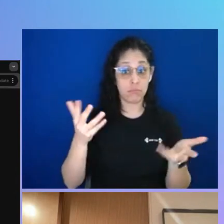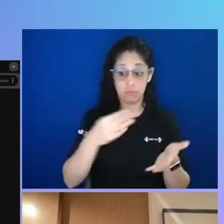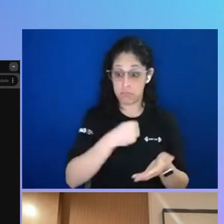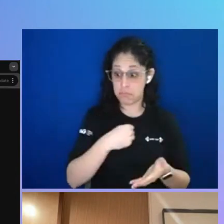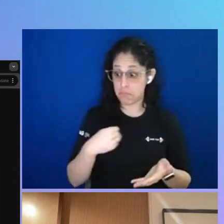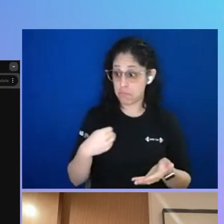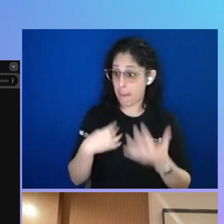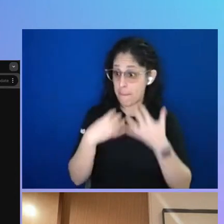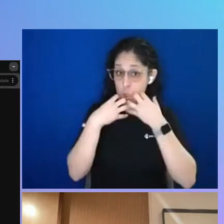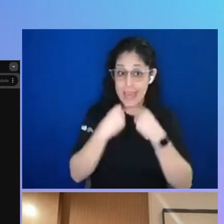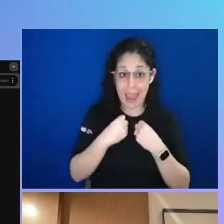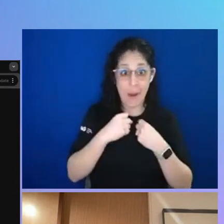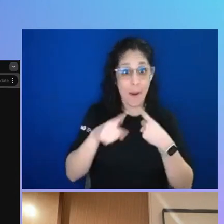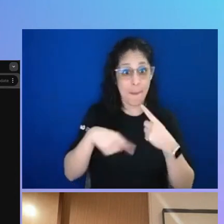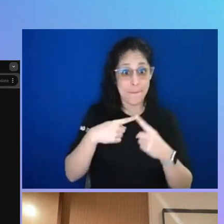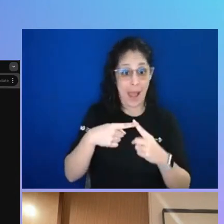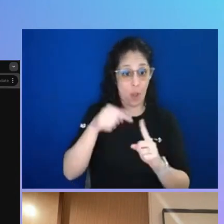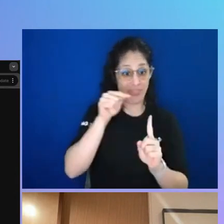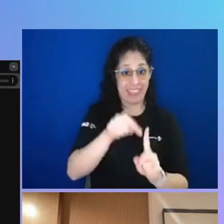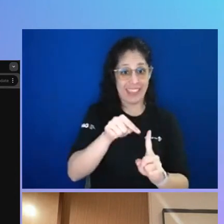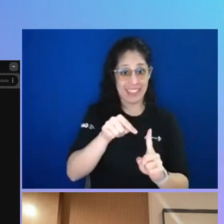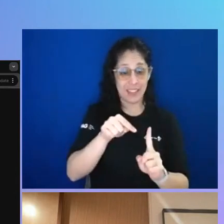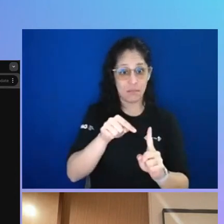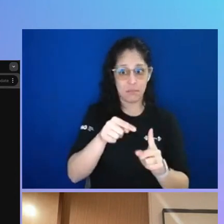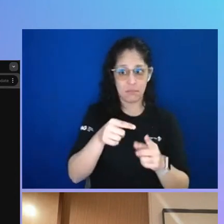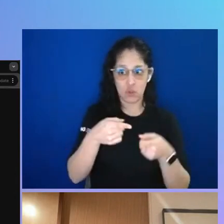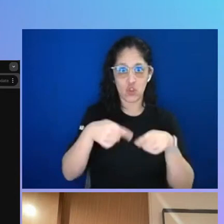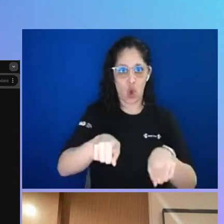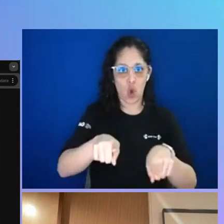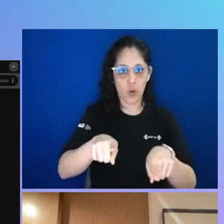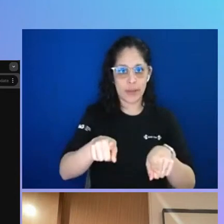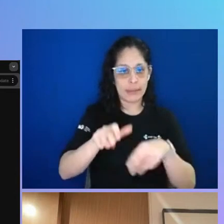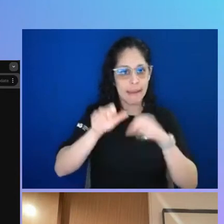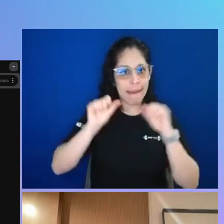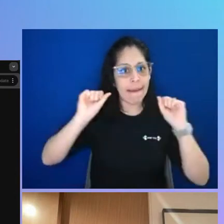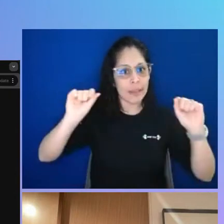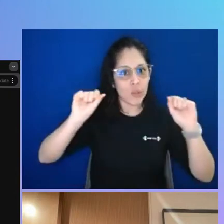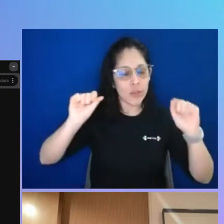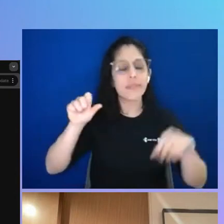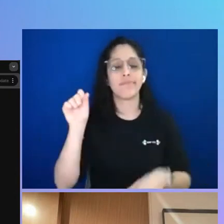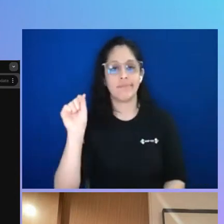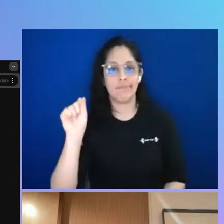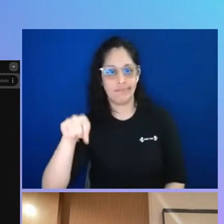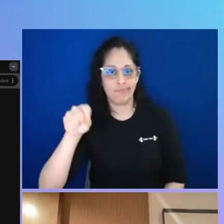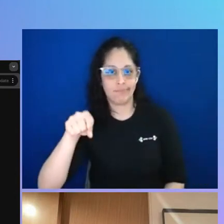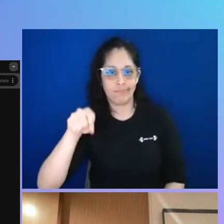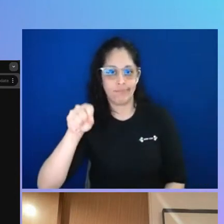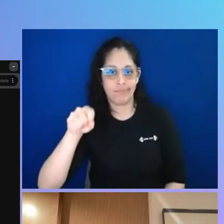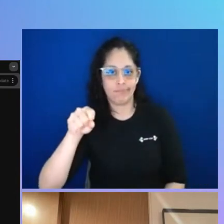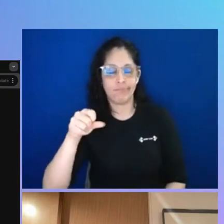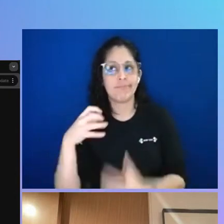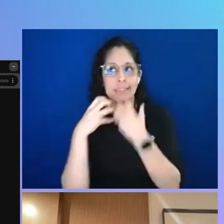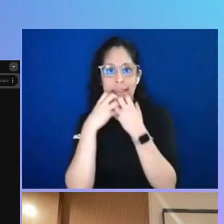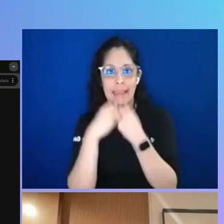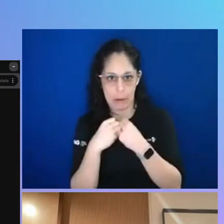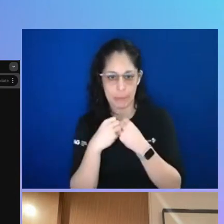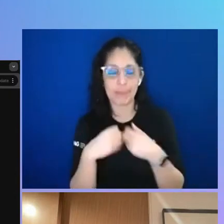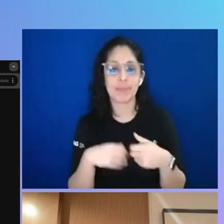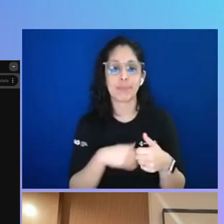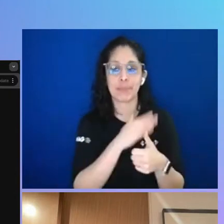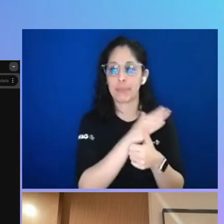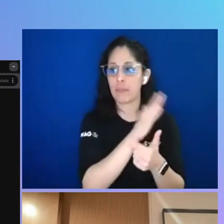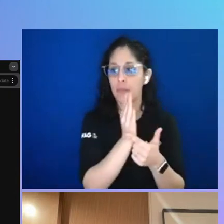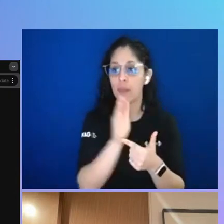about this while rowing? And quickly learn that yes, this is pretty important while rowing. Next is